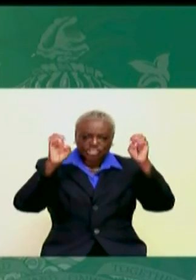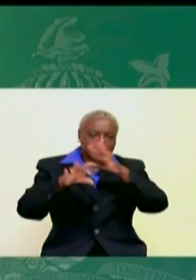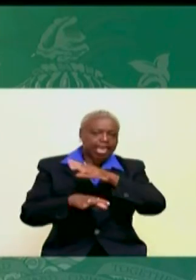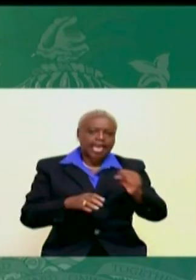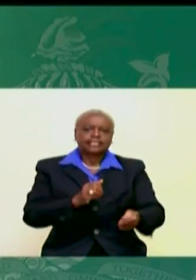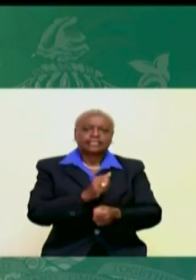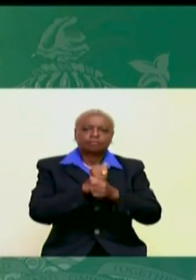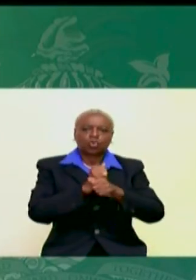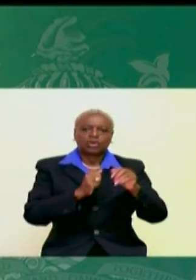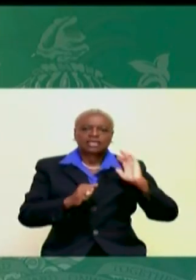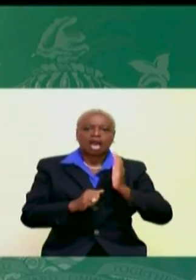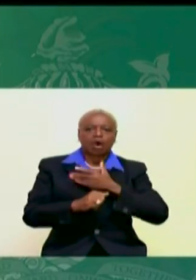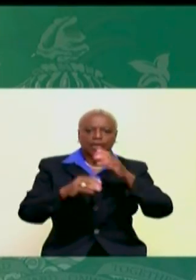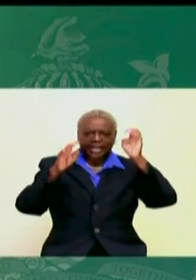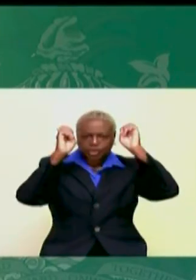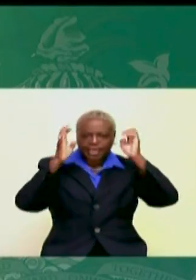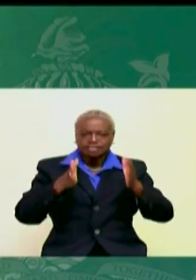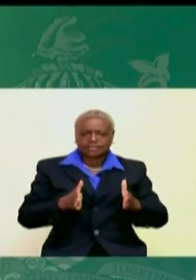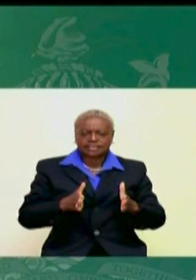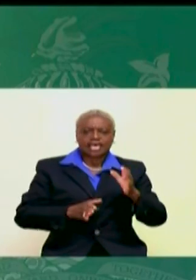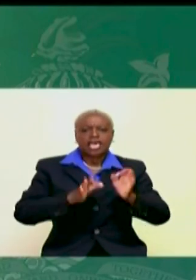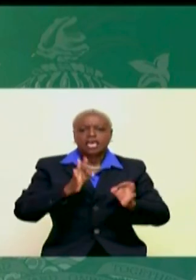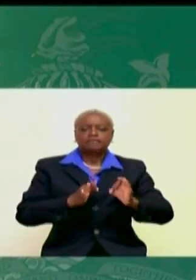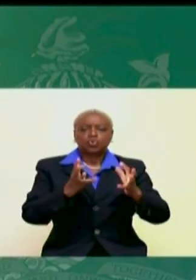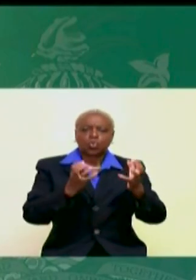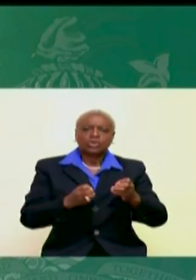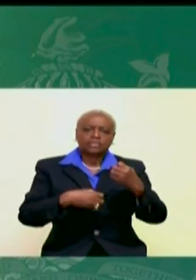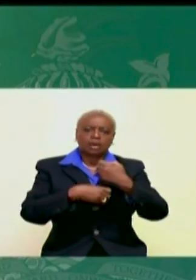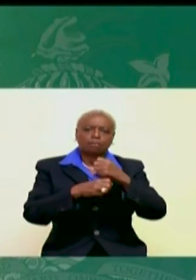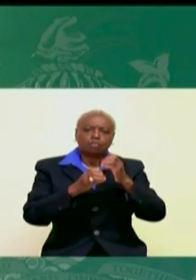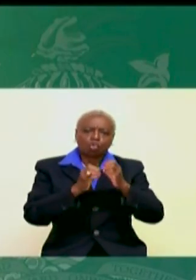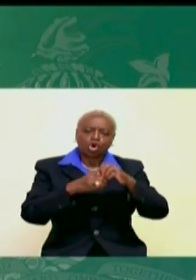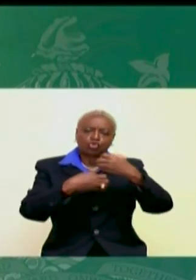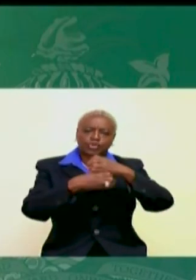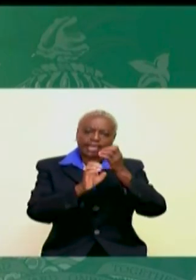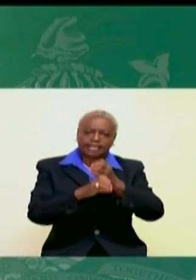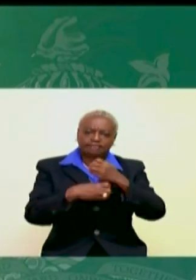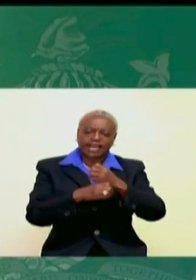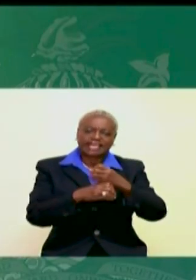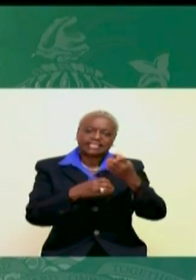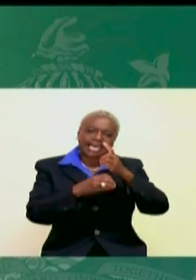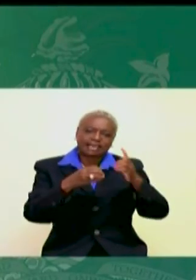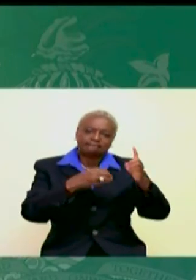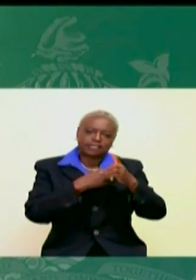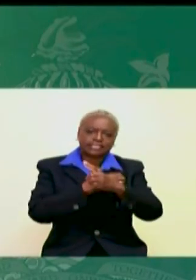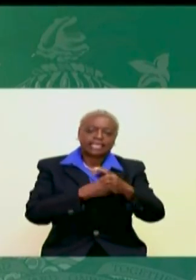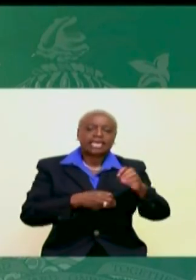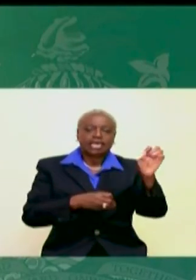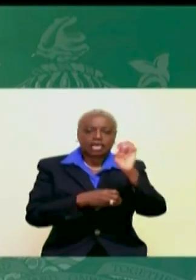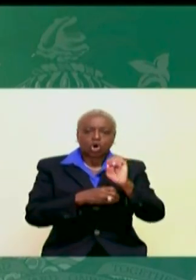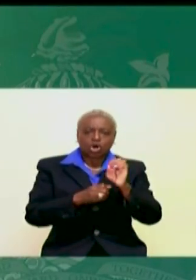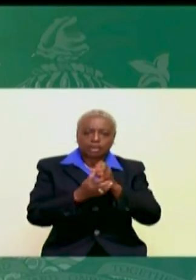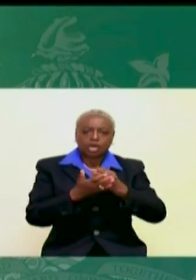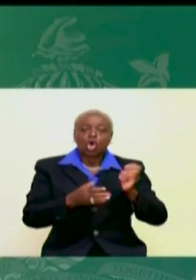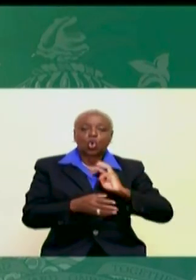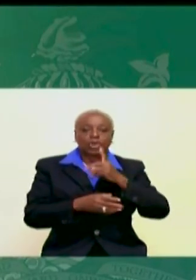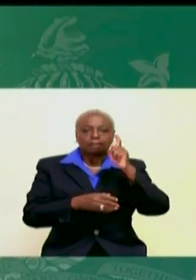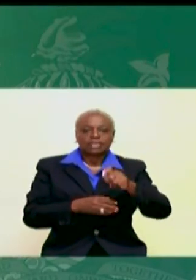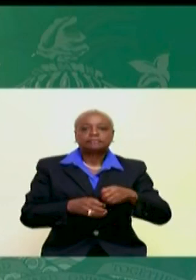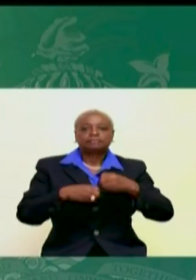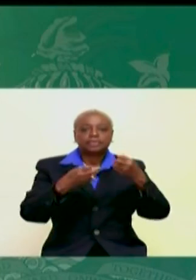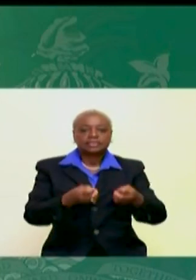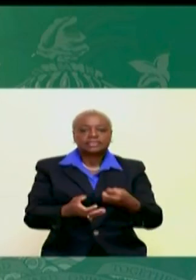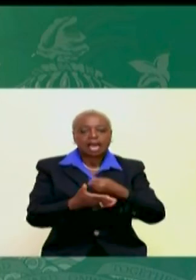our educators. If we want a more creative and diverse economy, we must put our money where our mouth